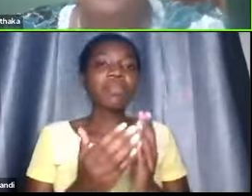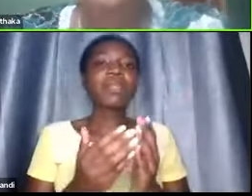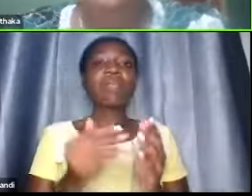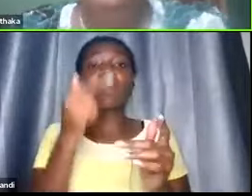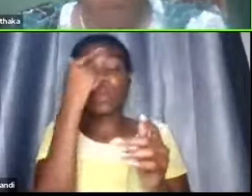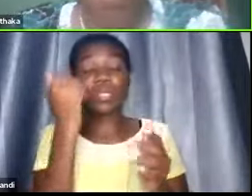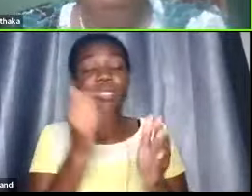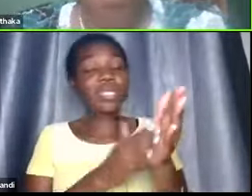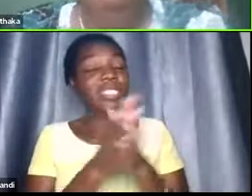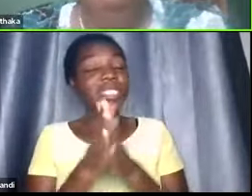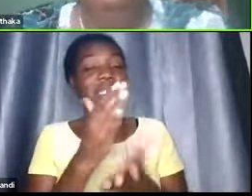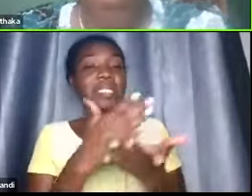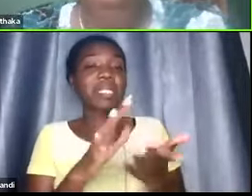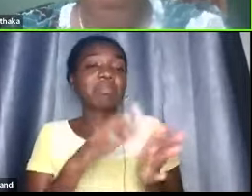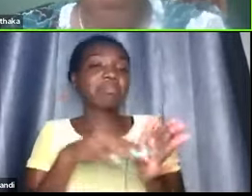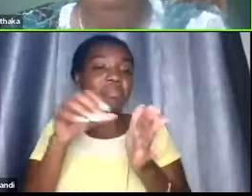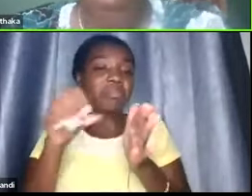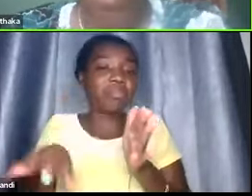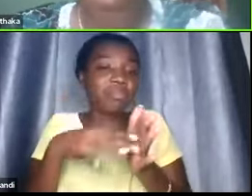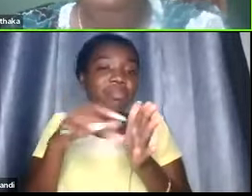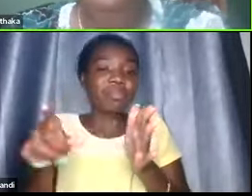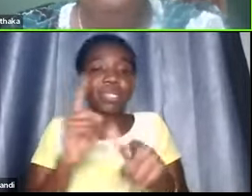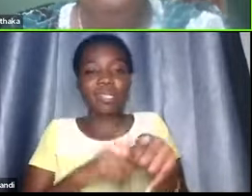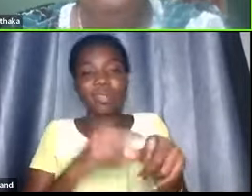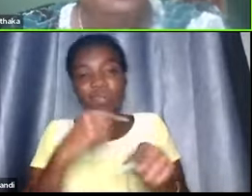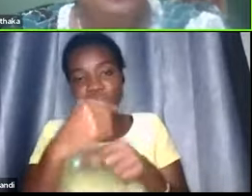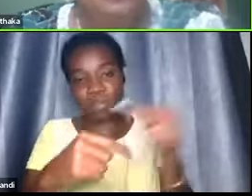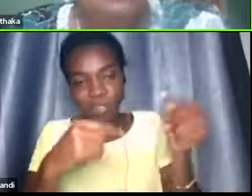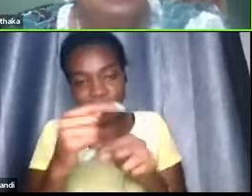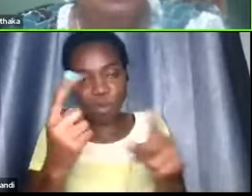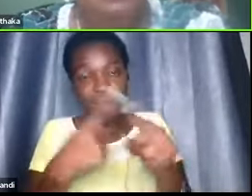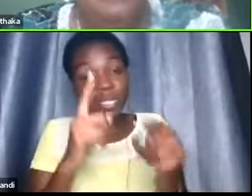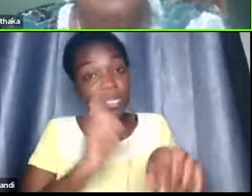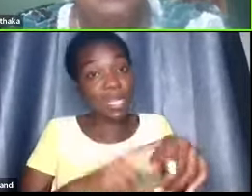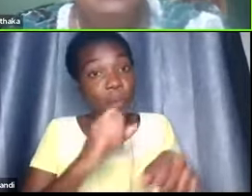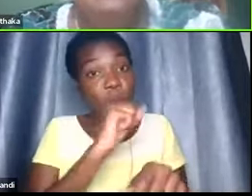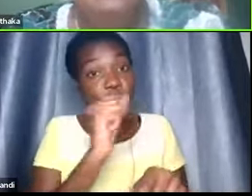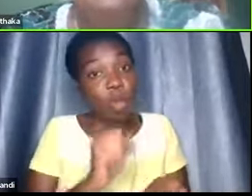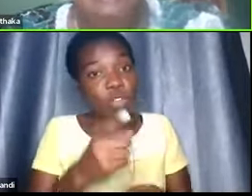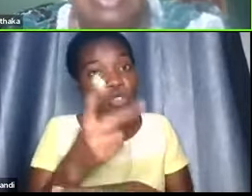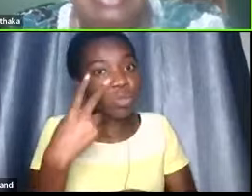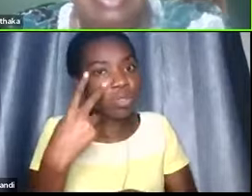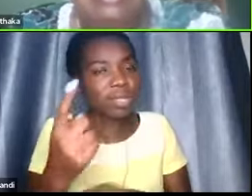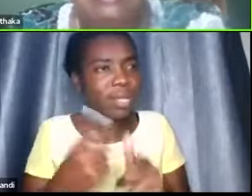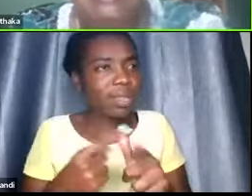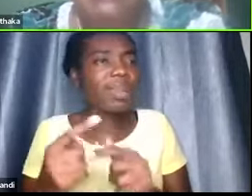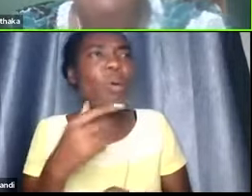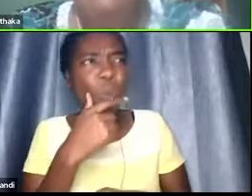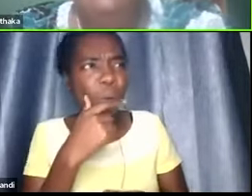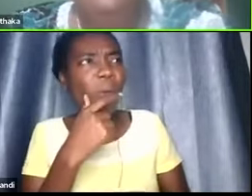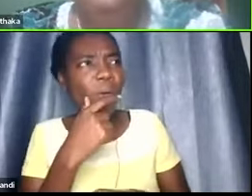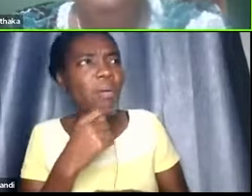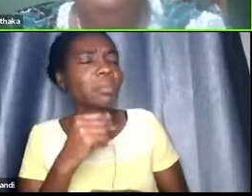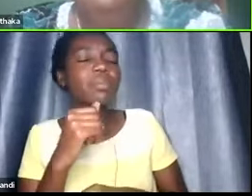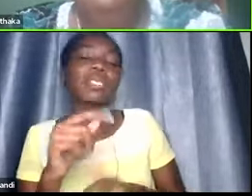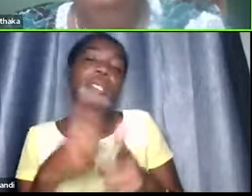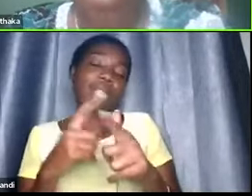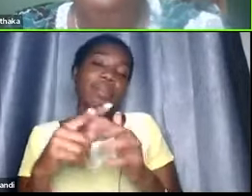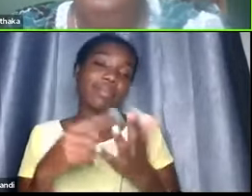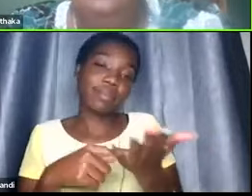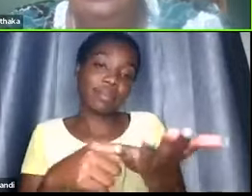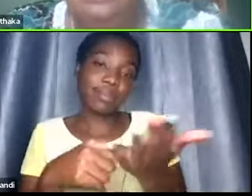way. But of course, as we move on, as they grow older, you will start observing and identifying and discussing. But as they grow older, there